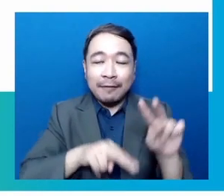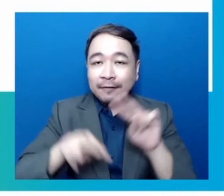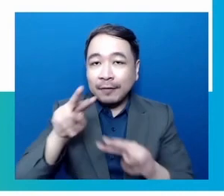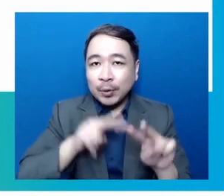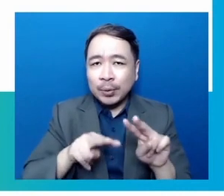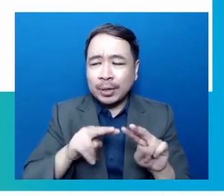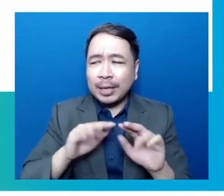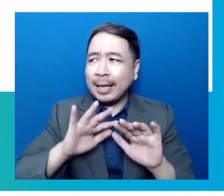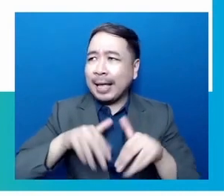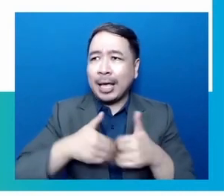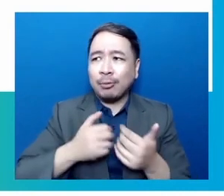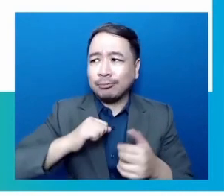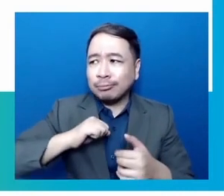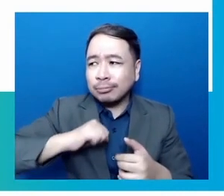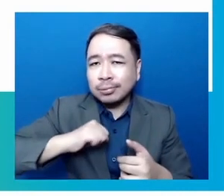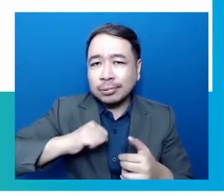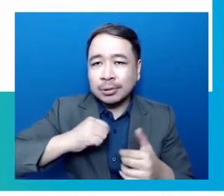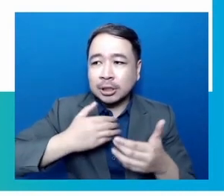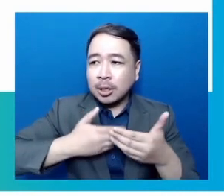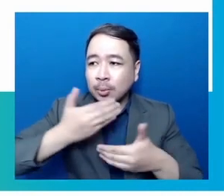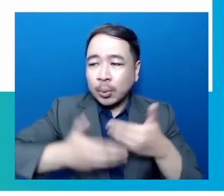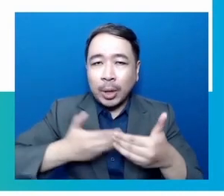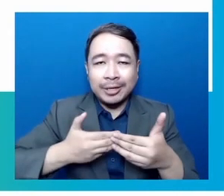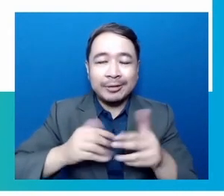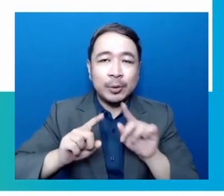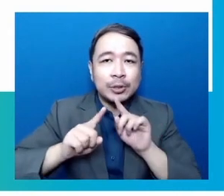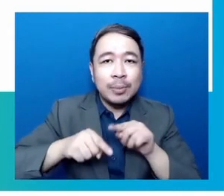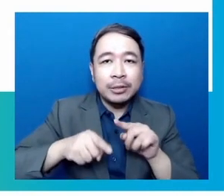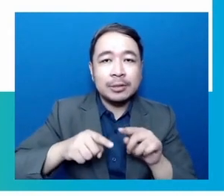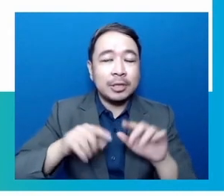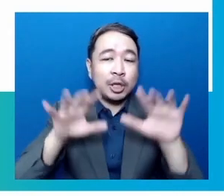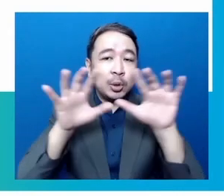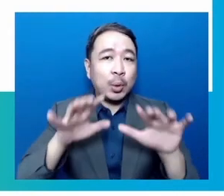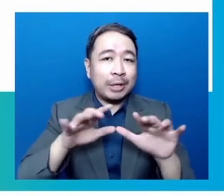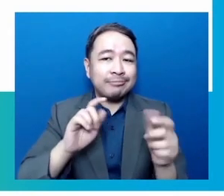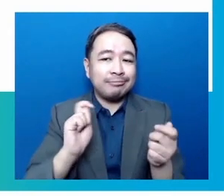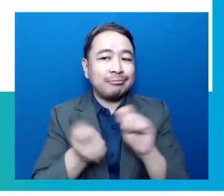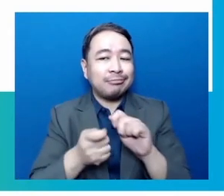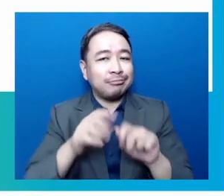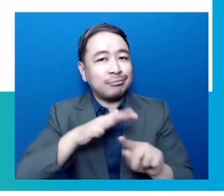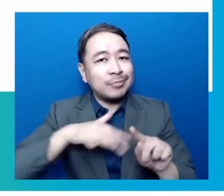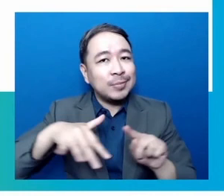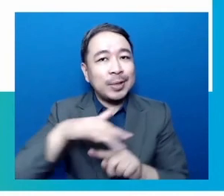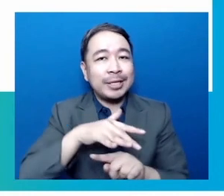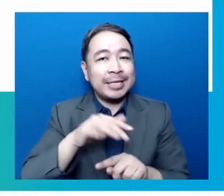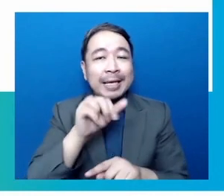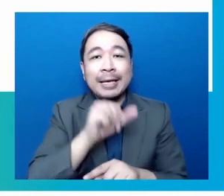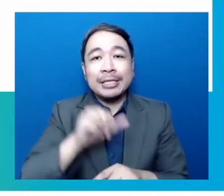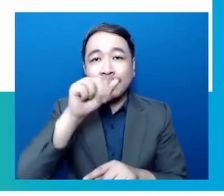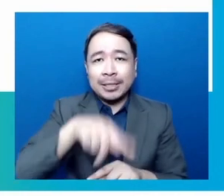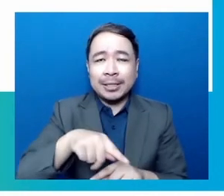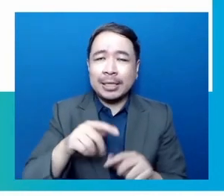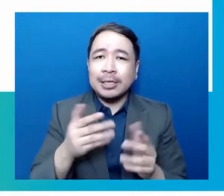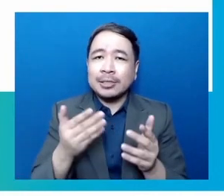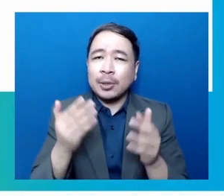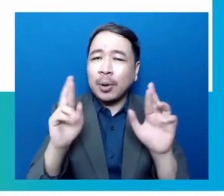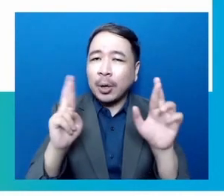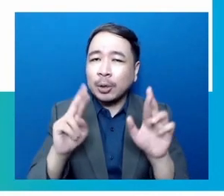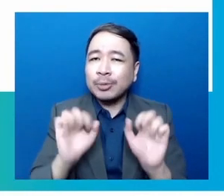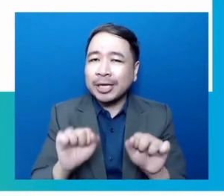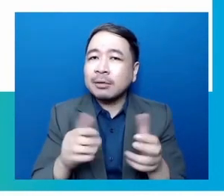climate change in the region. And we're all very keen to continue to engage with this process as much as